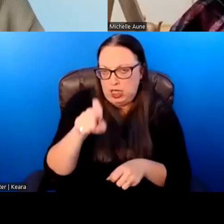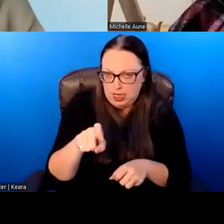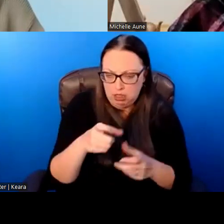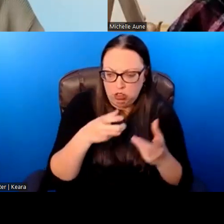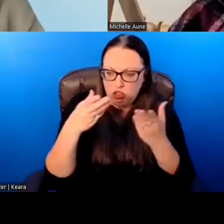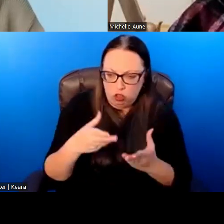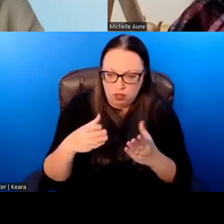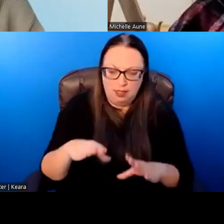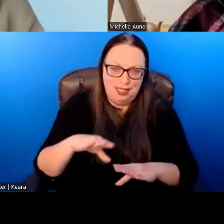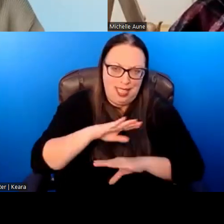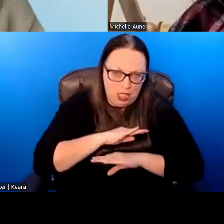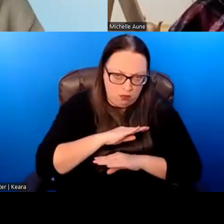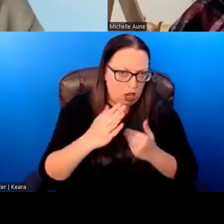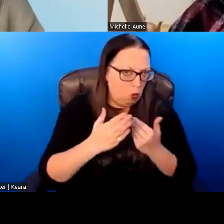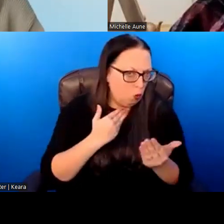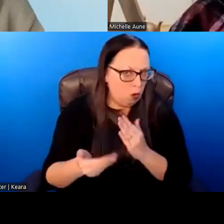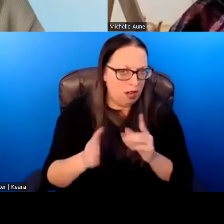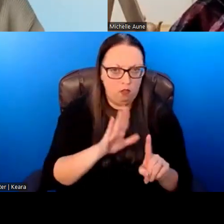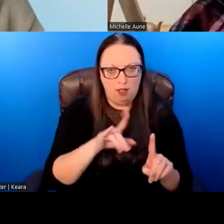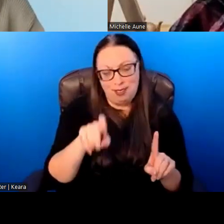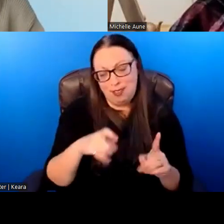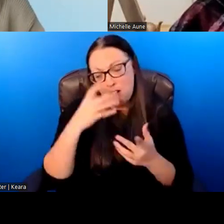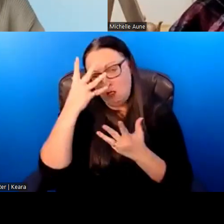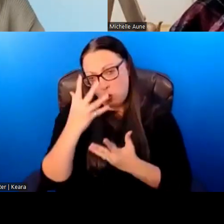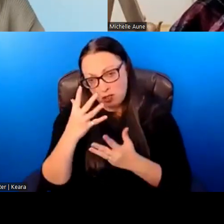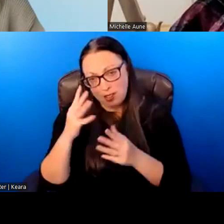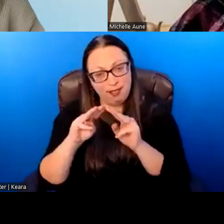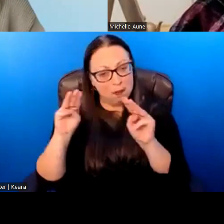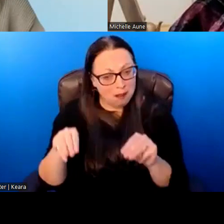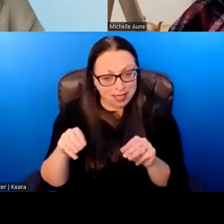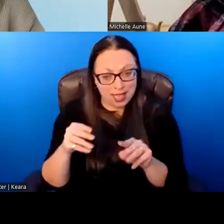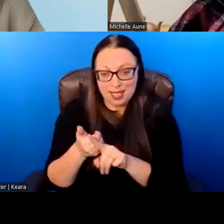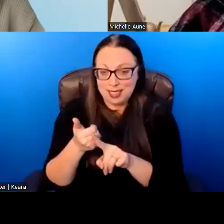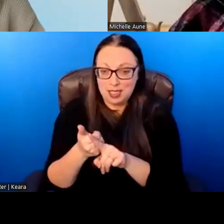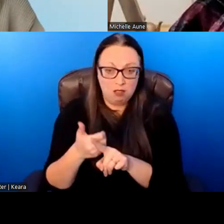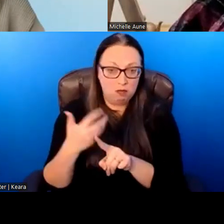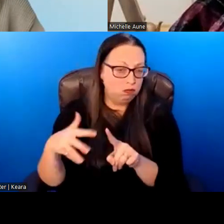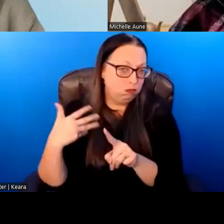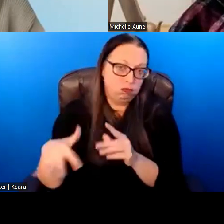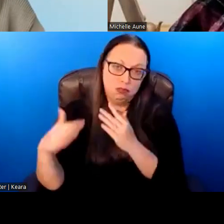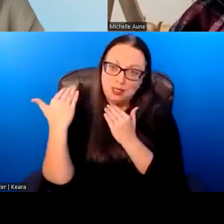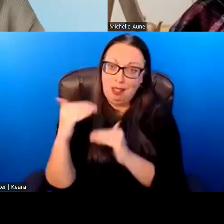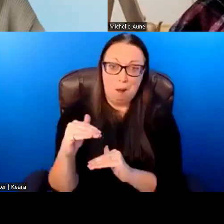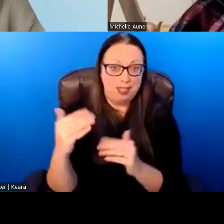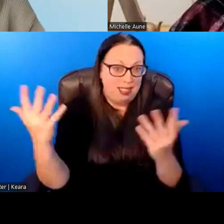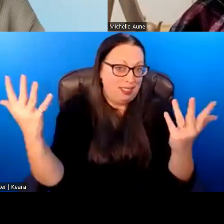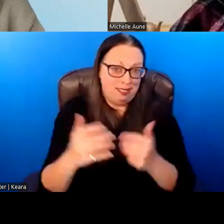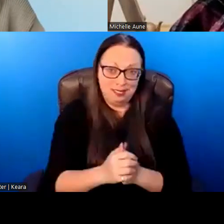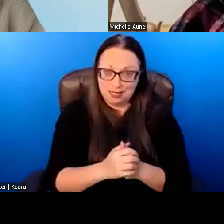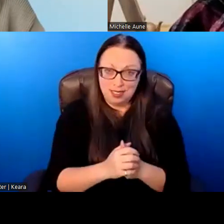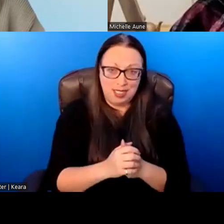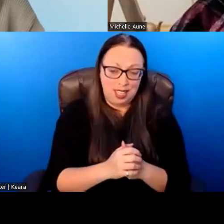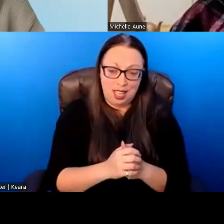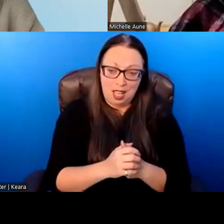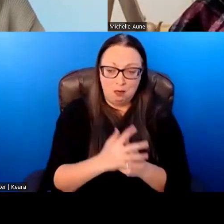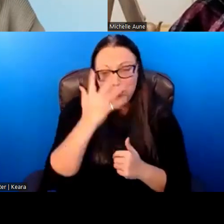services that they need. Unfortunately, Montana it's just limited here in Montana, and it's